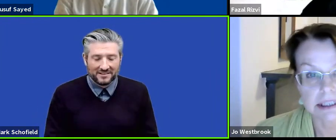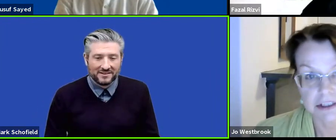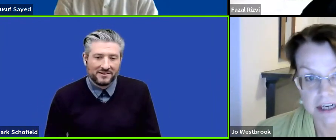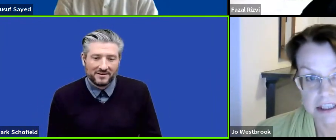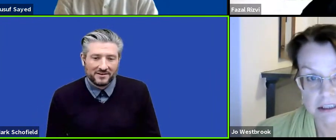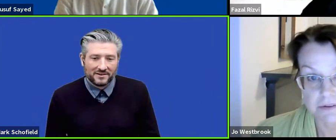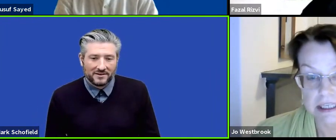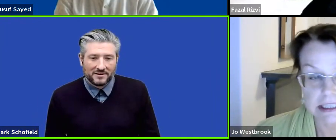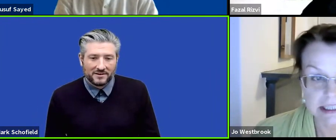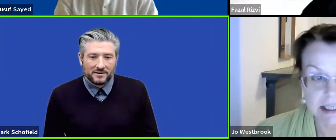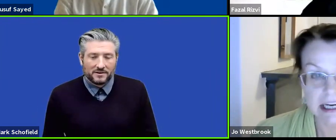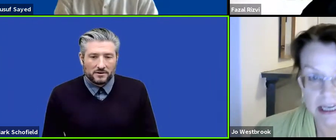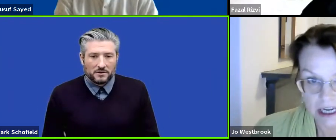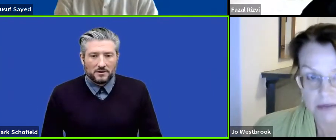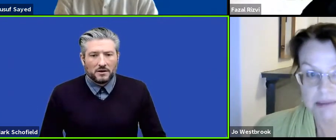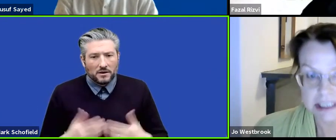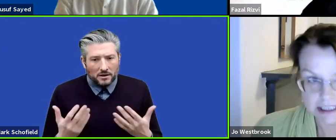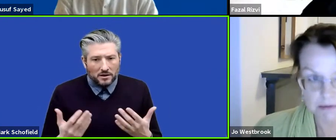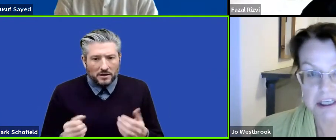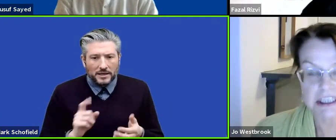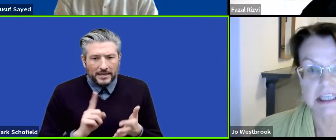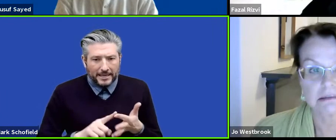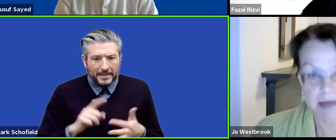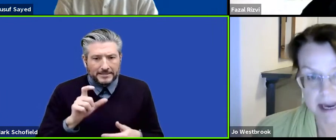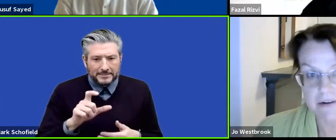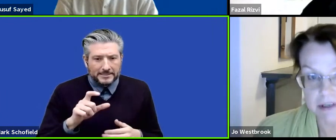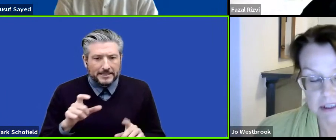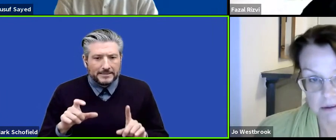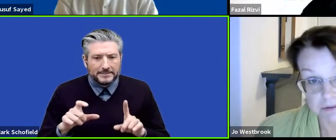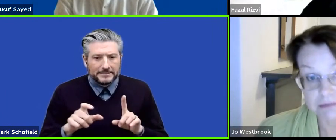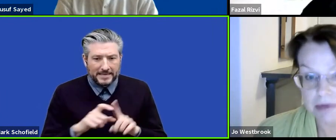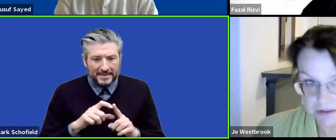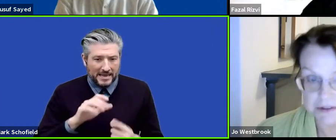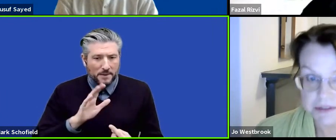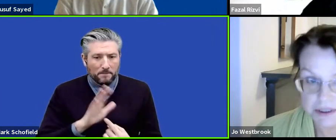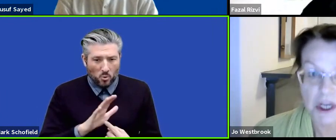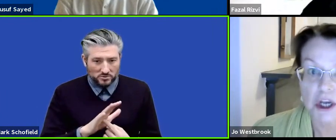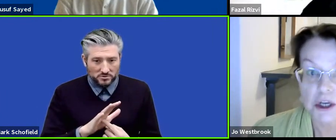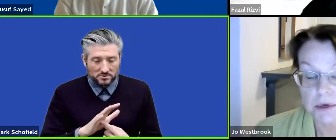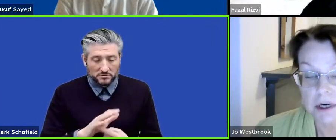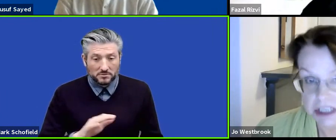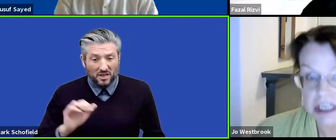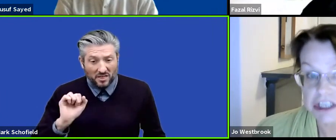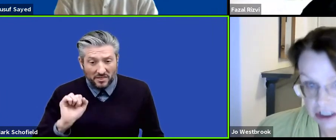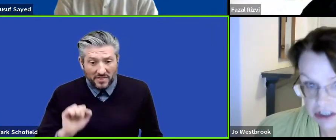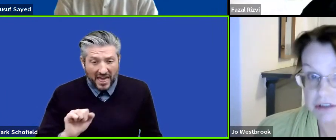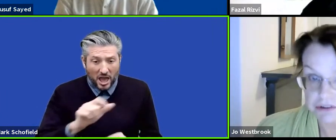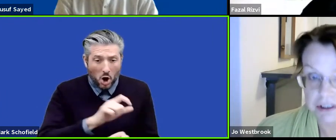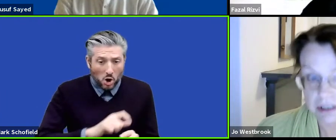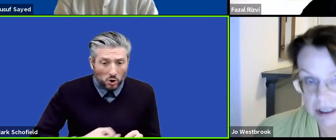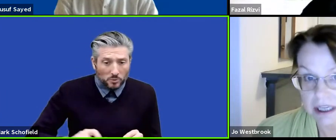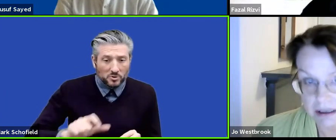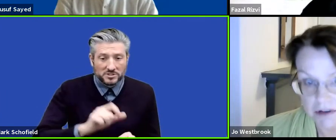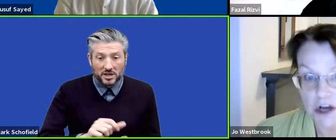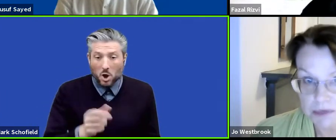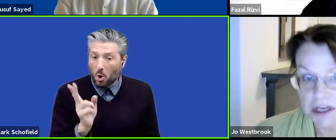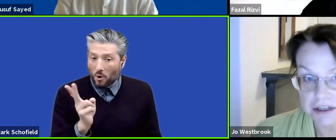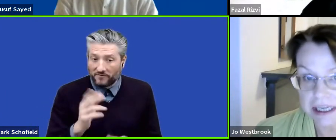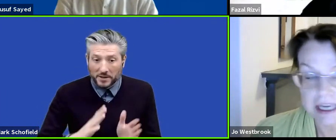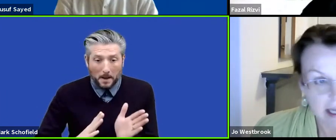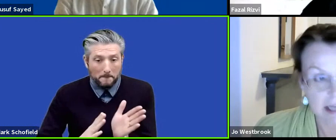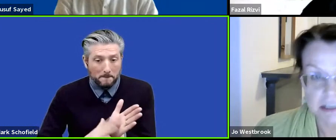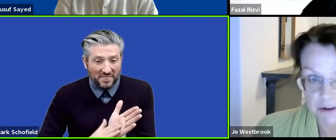around considerations for ECD, but it's communities and parents and often mothers who are teaching children